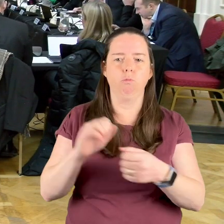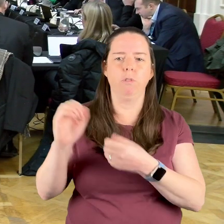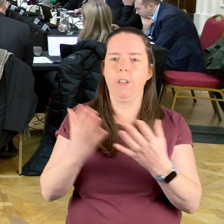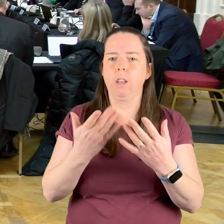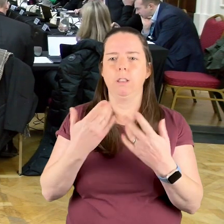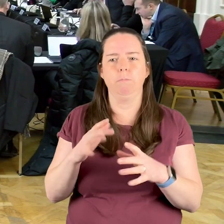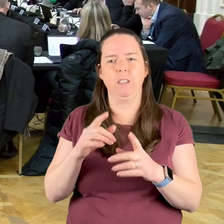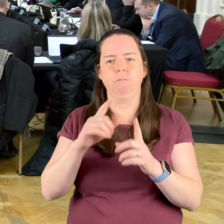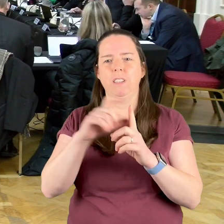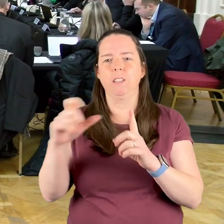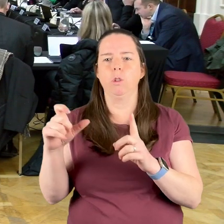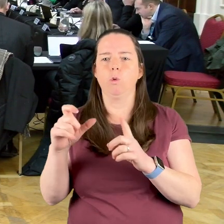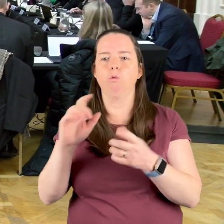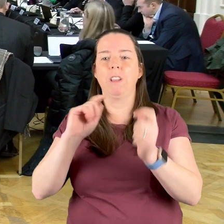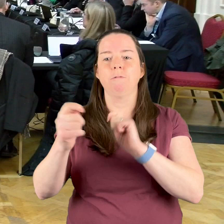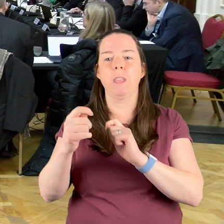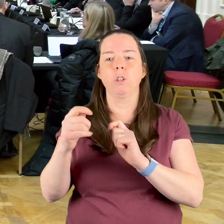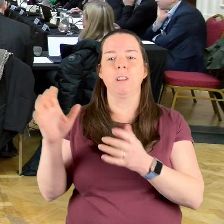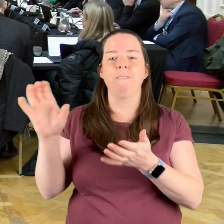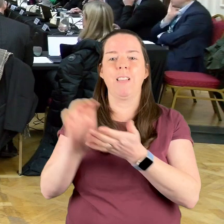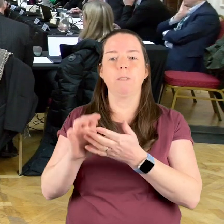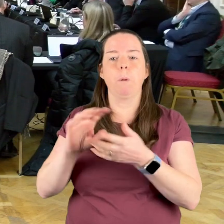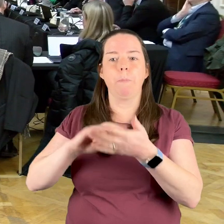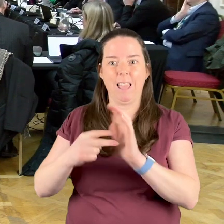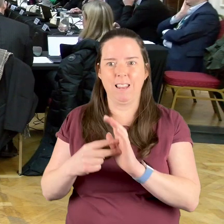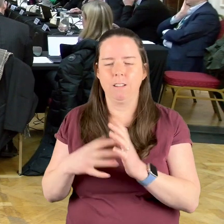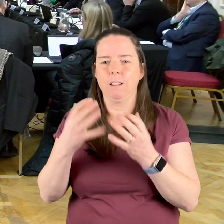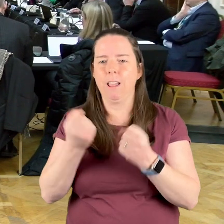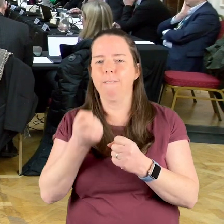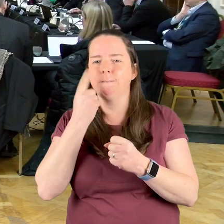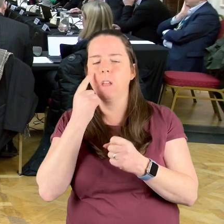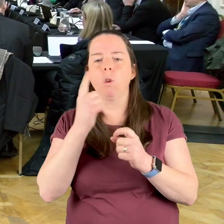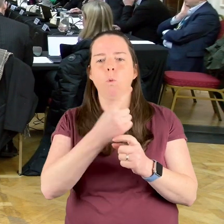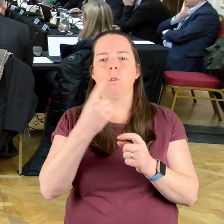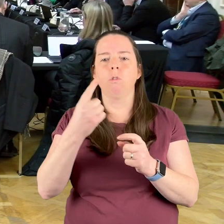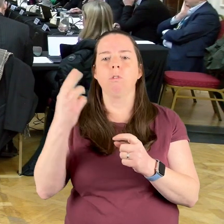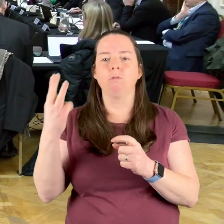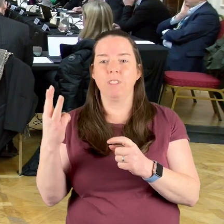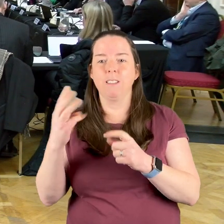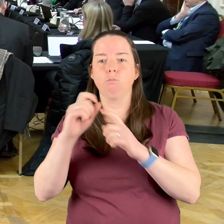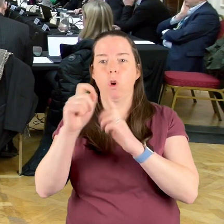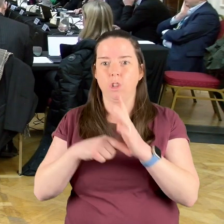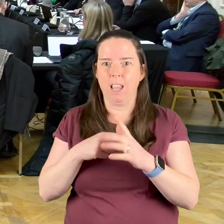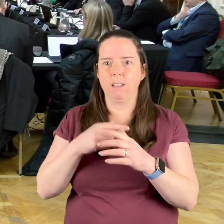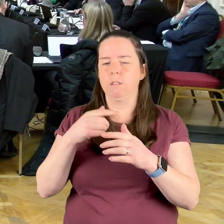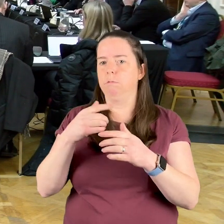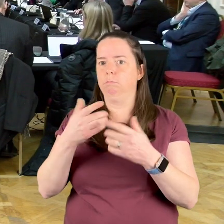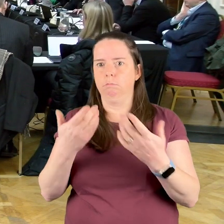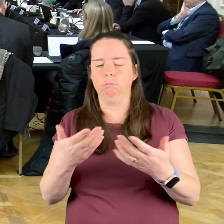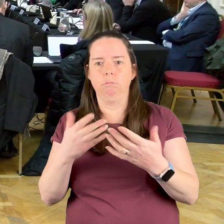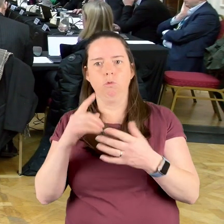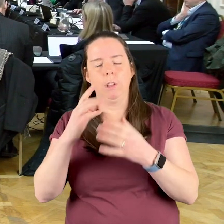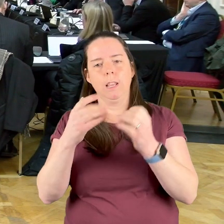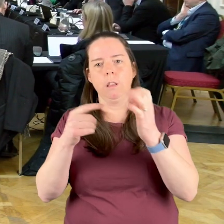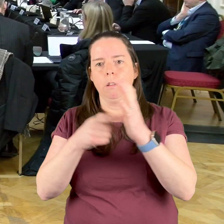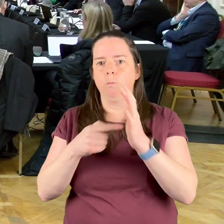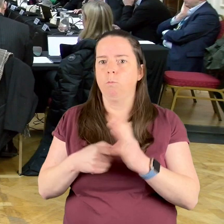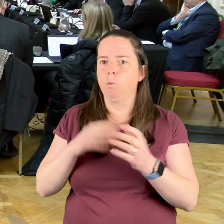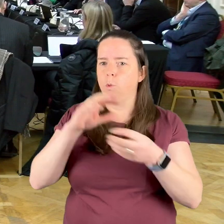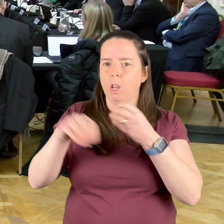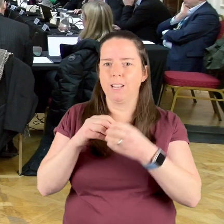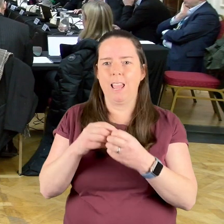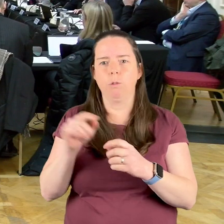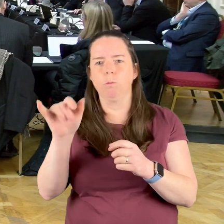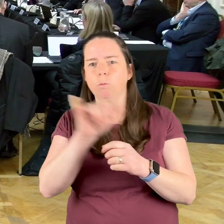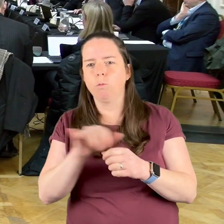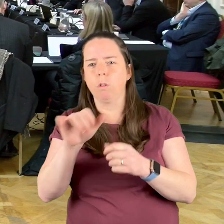investment plan. We have a sighting on the 113 projects that are in place and just working out which are the key ones to proceed with, making sure they're delivered